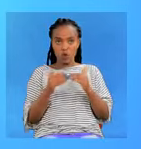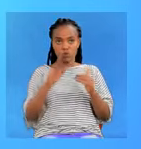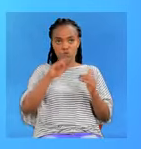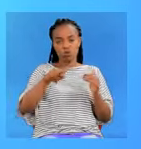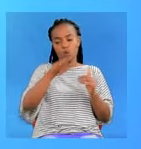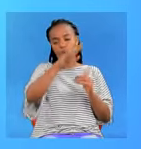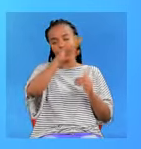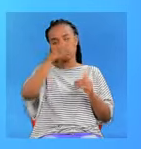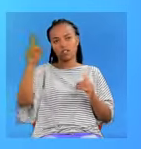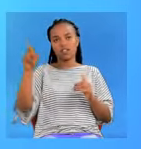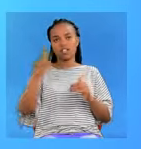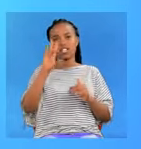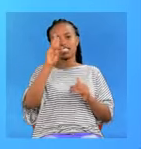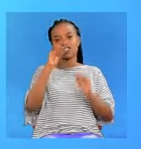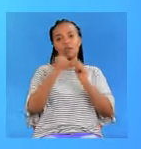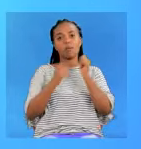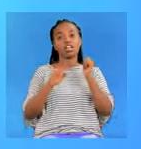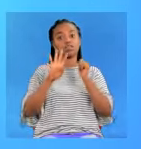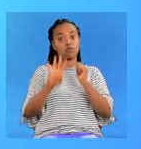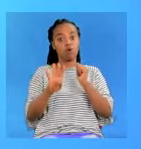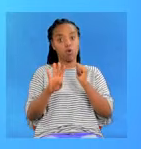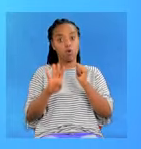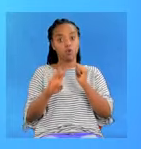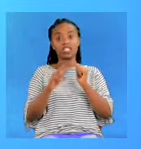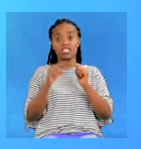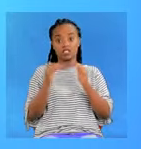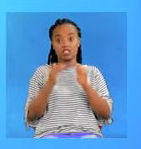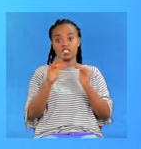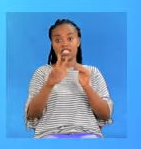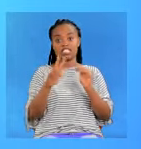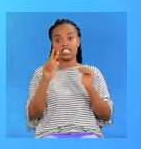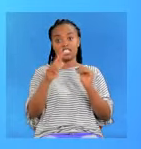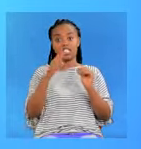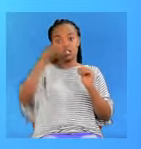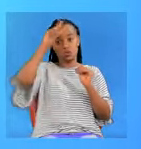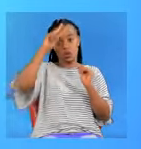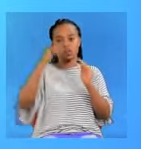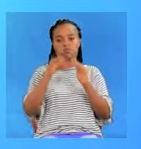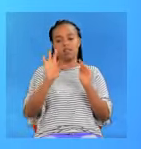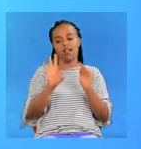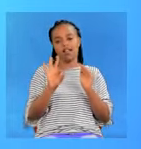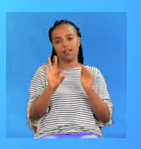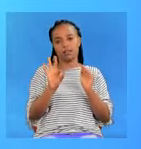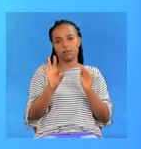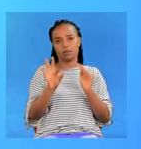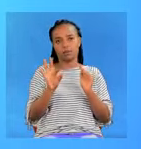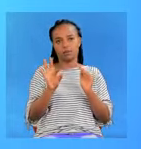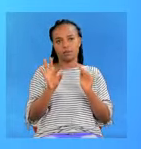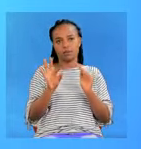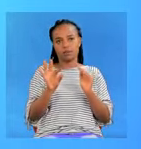root of 7 minus 4 is 3. 3 squared is 9